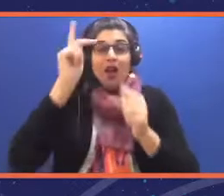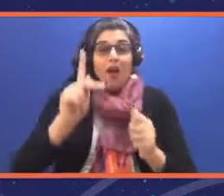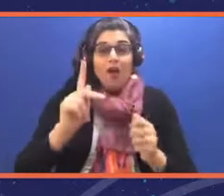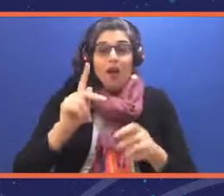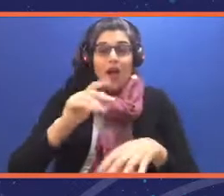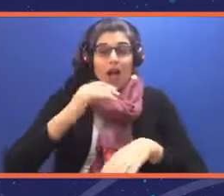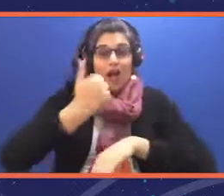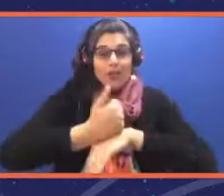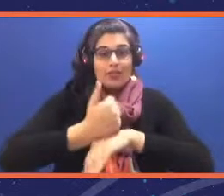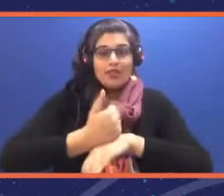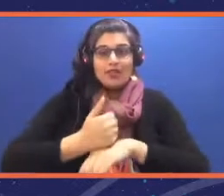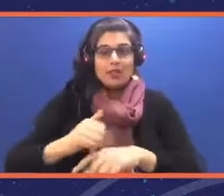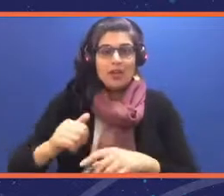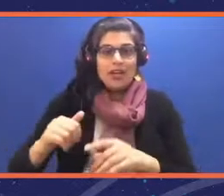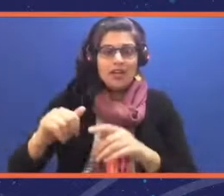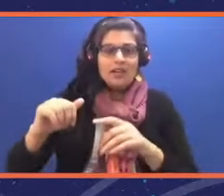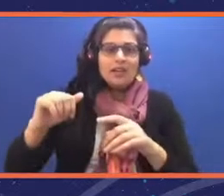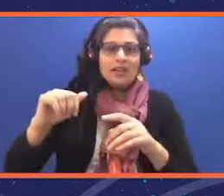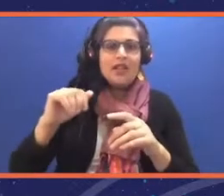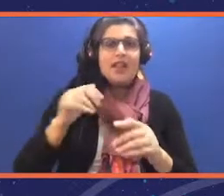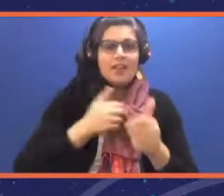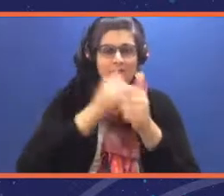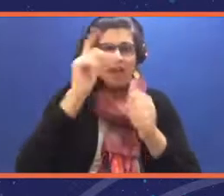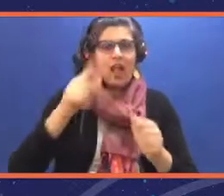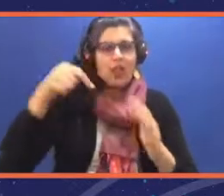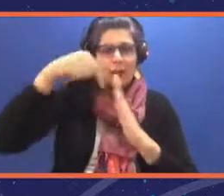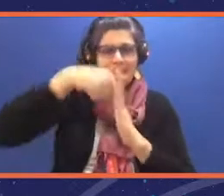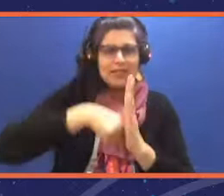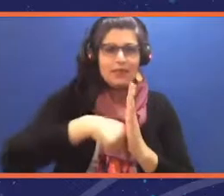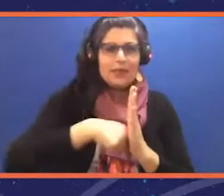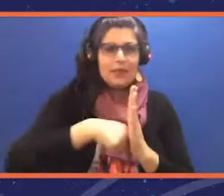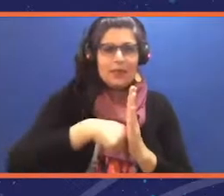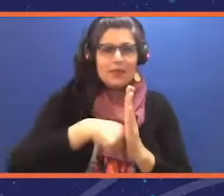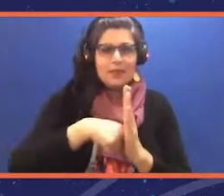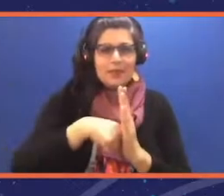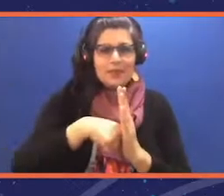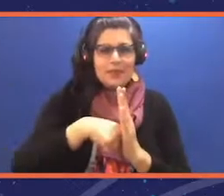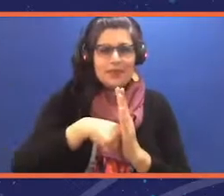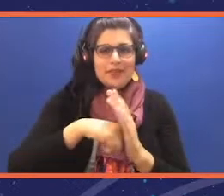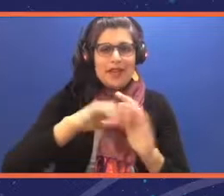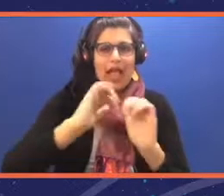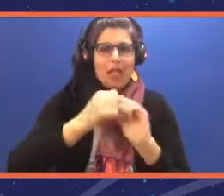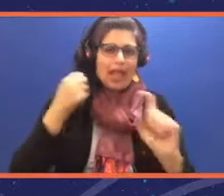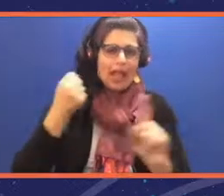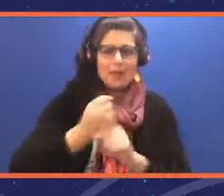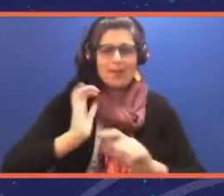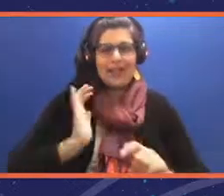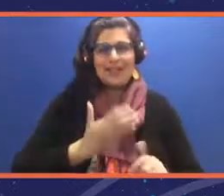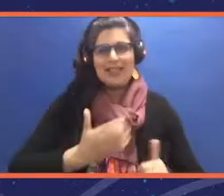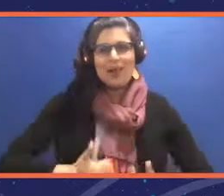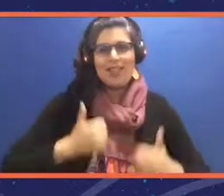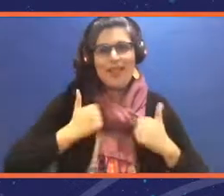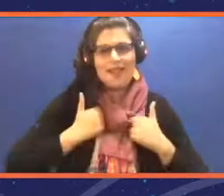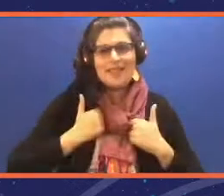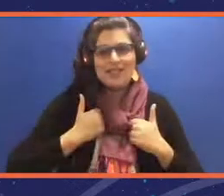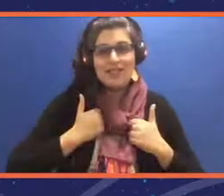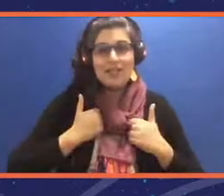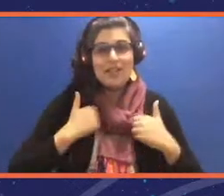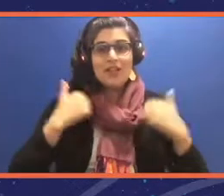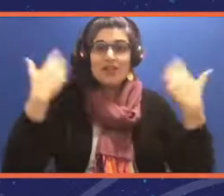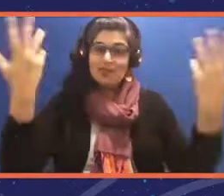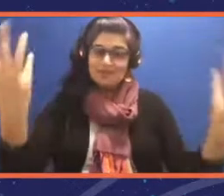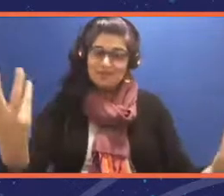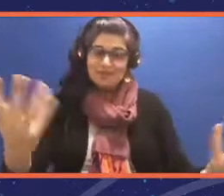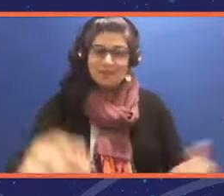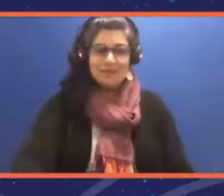deeper around the care practices and care policies and how they impact their lives. So without further